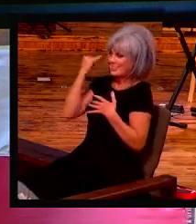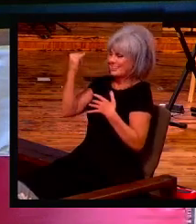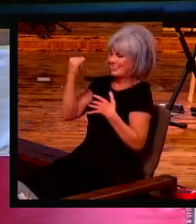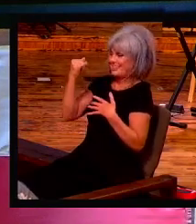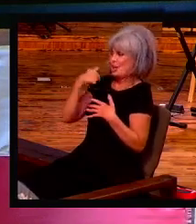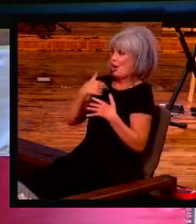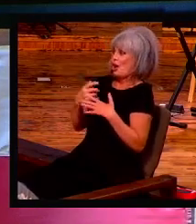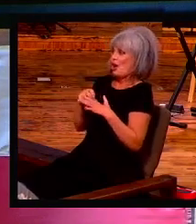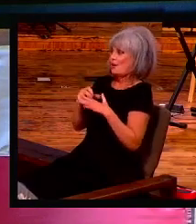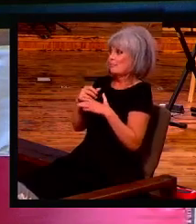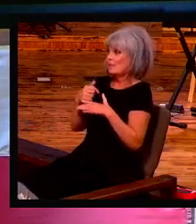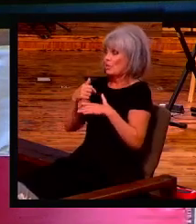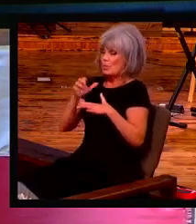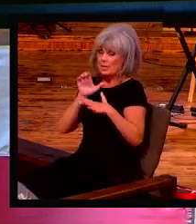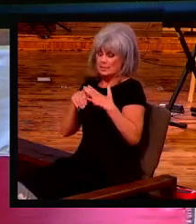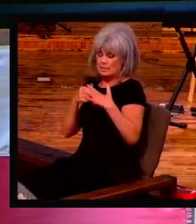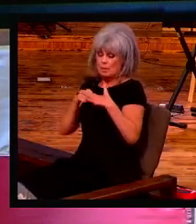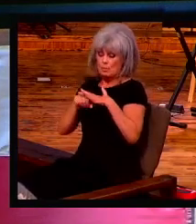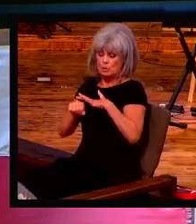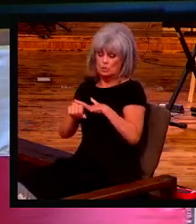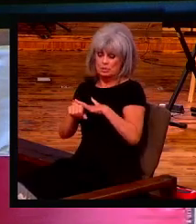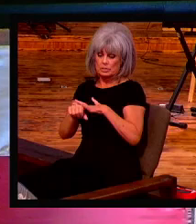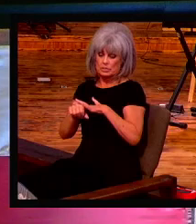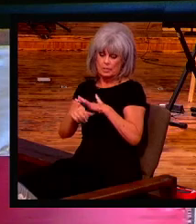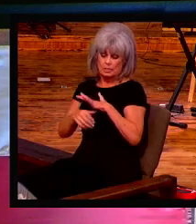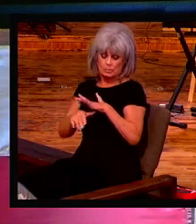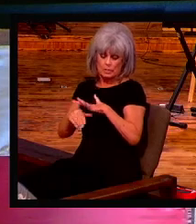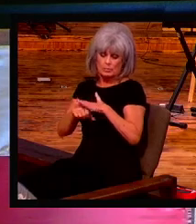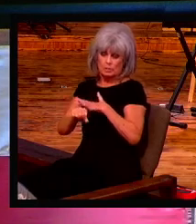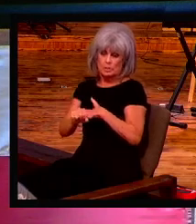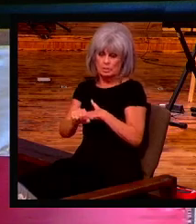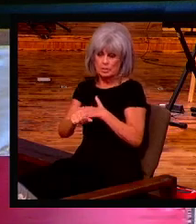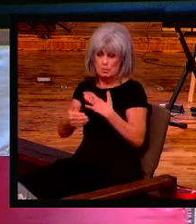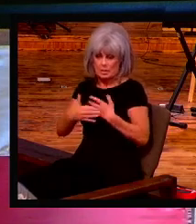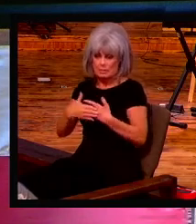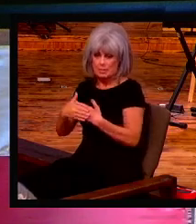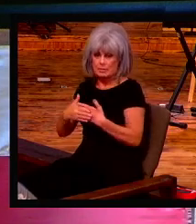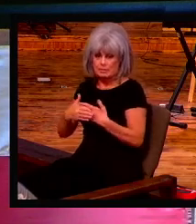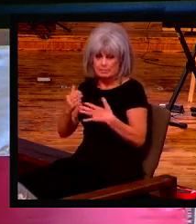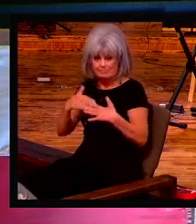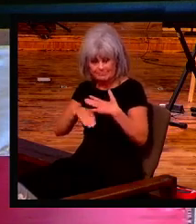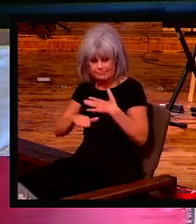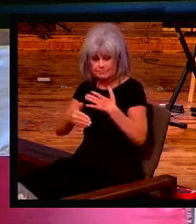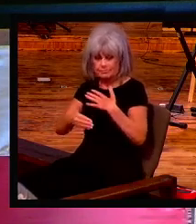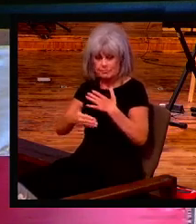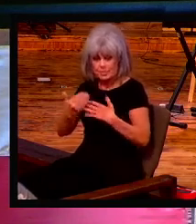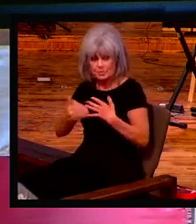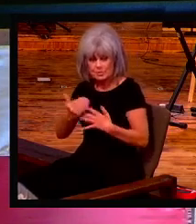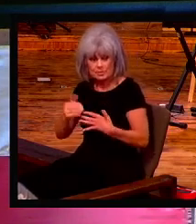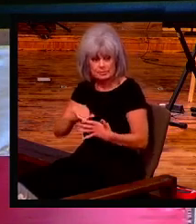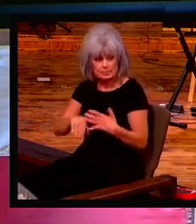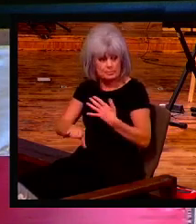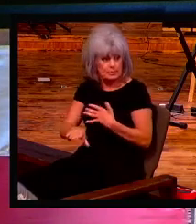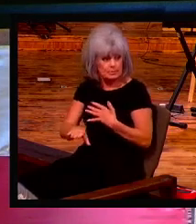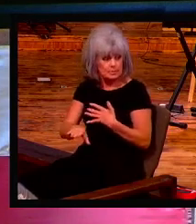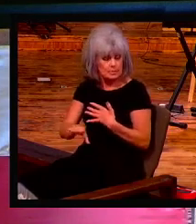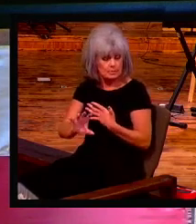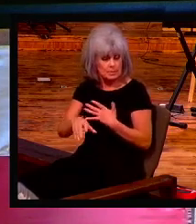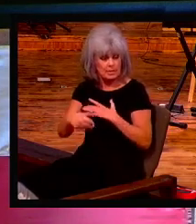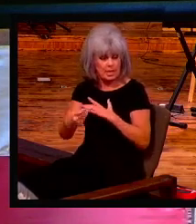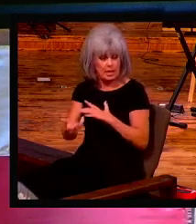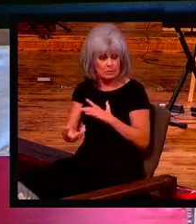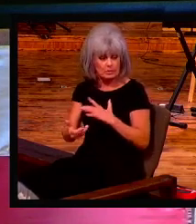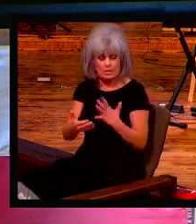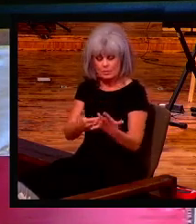I'm pushing, boom, head comes out. I'm like, I got you, babe, give me one more push. She pushes again, turn the baby, pull the baby out. Look,